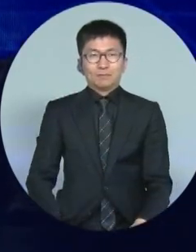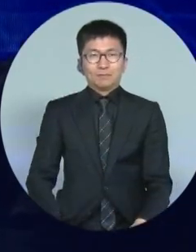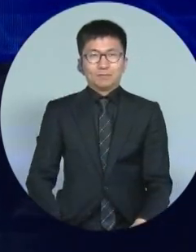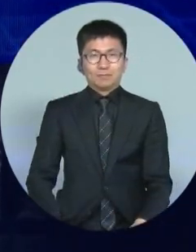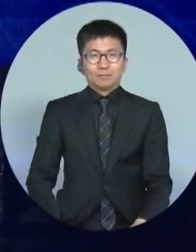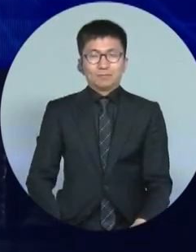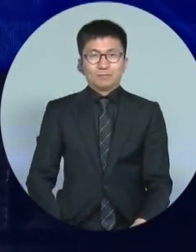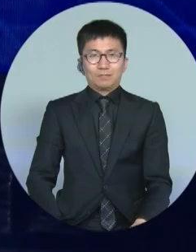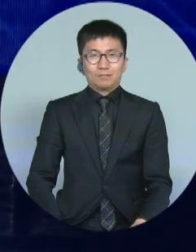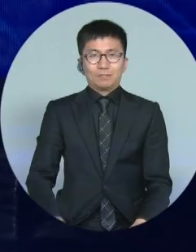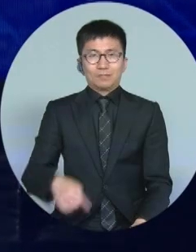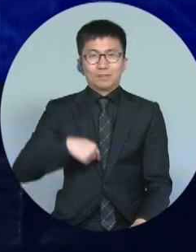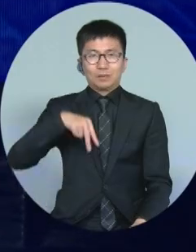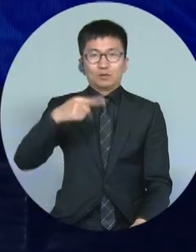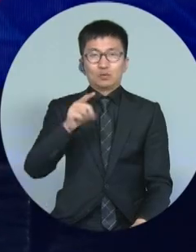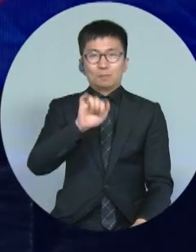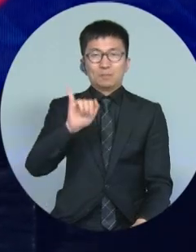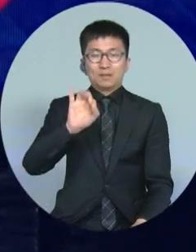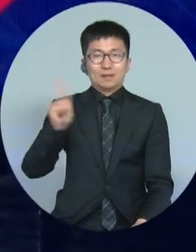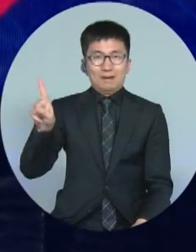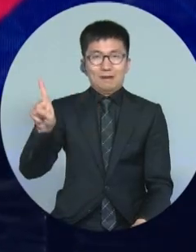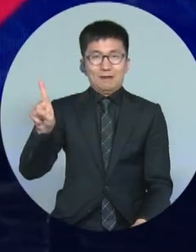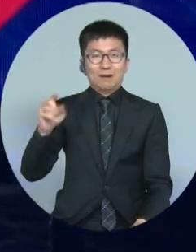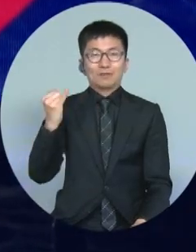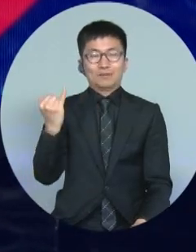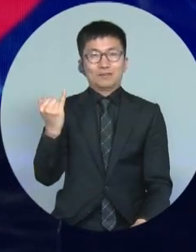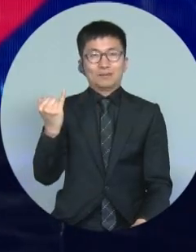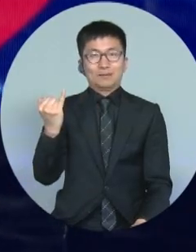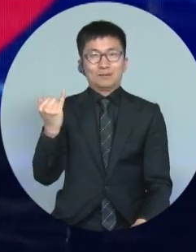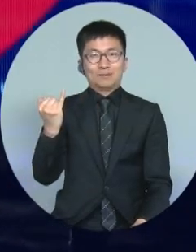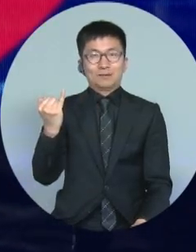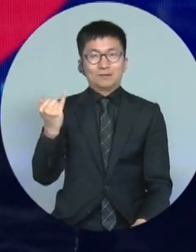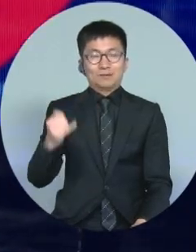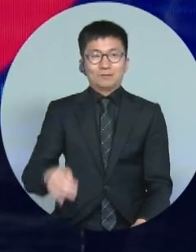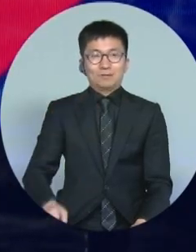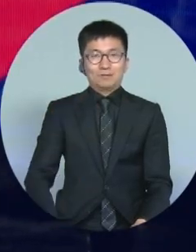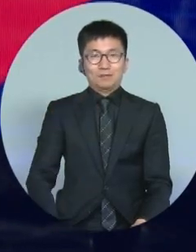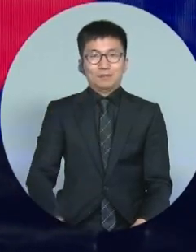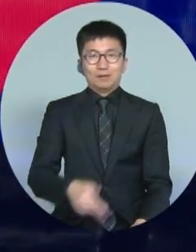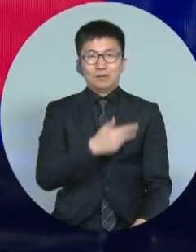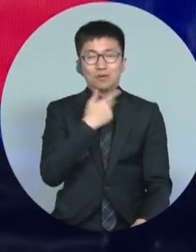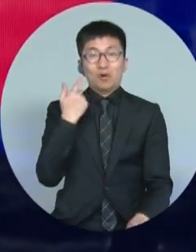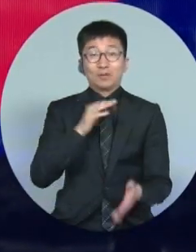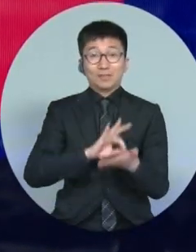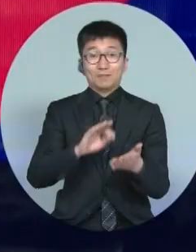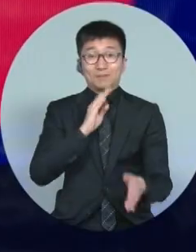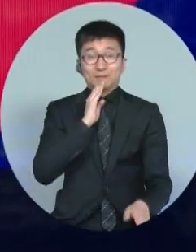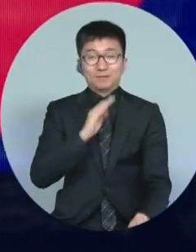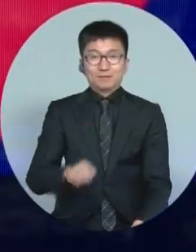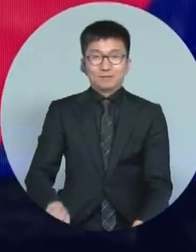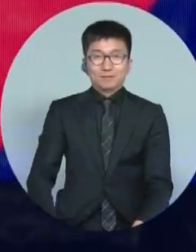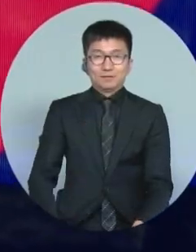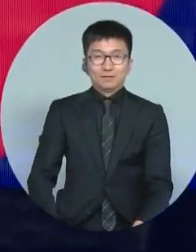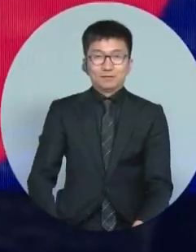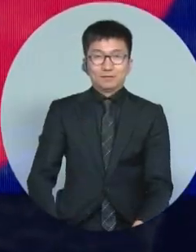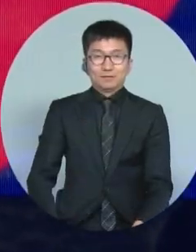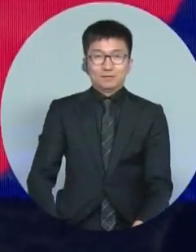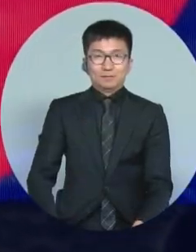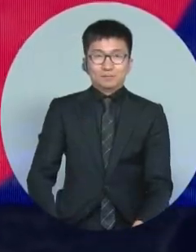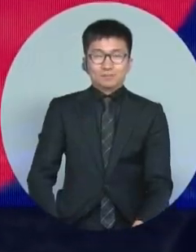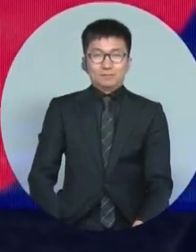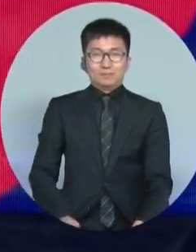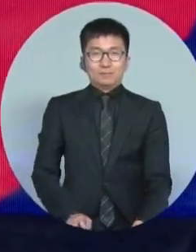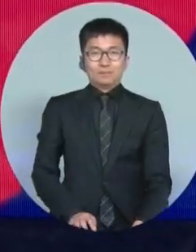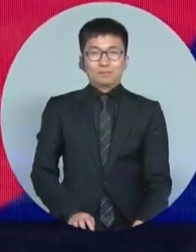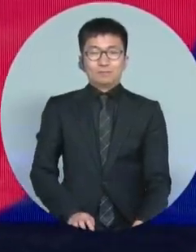Sophia, so it's made it easier for an Englishman to call her by that, who's been doing a fantastic amount of very